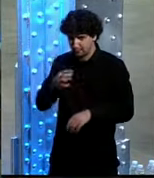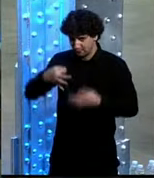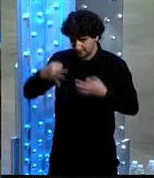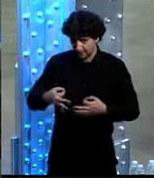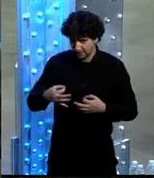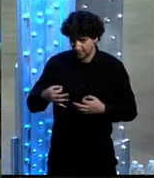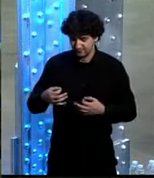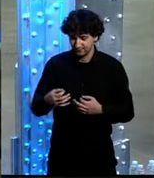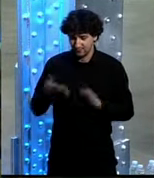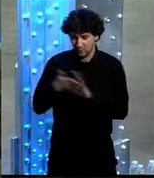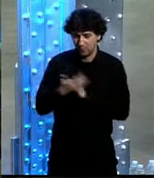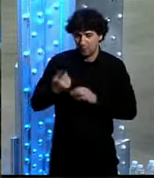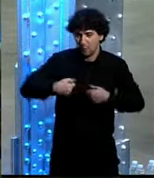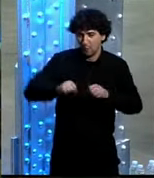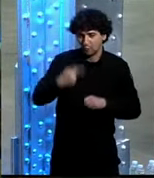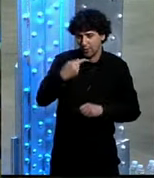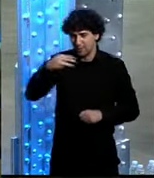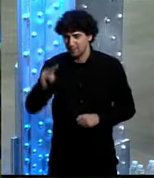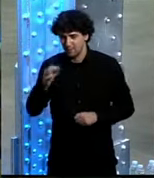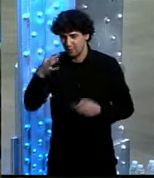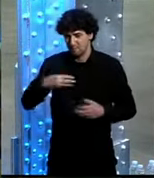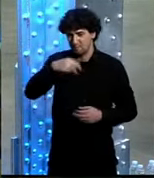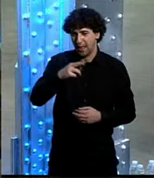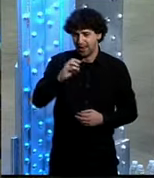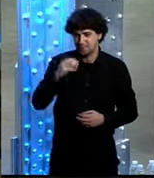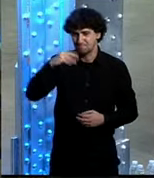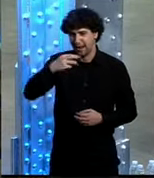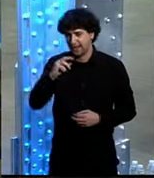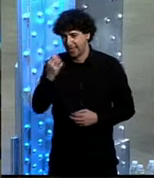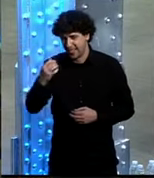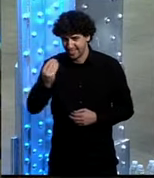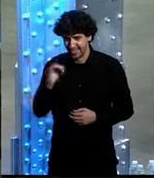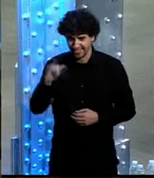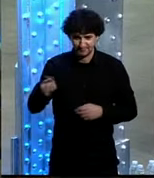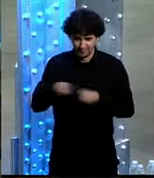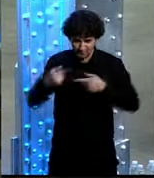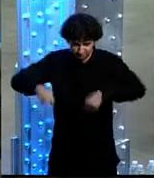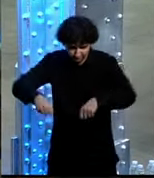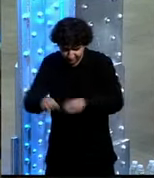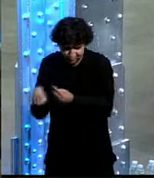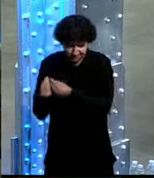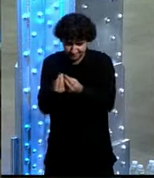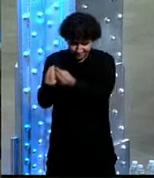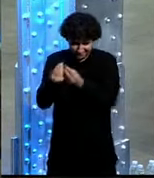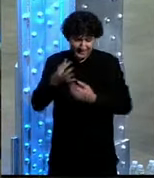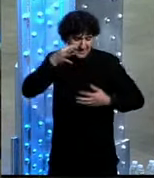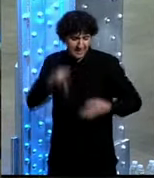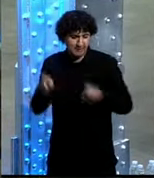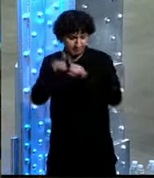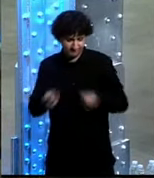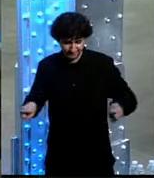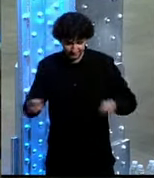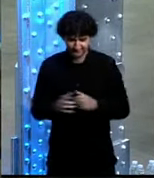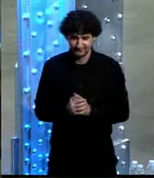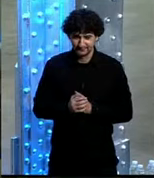competition in real time with the motor races, the real ones. So